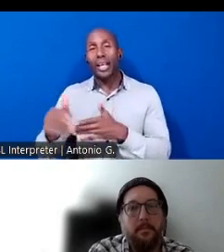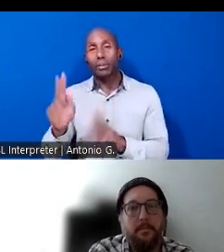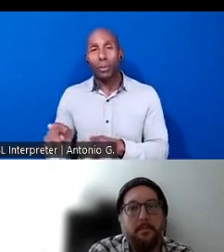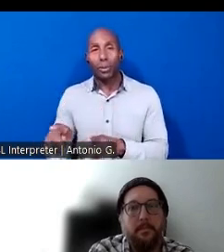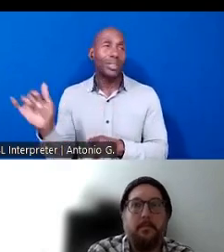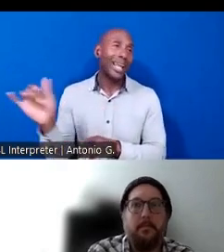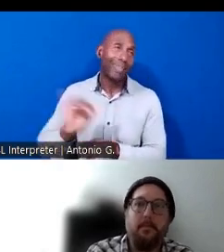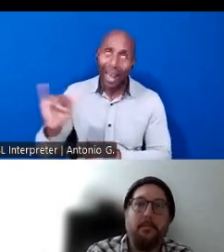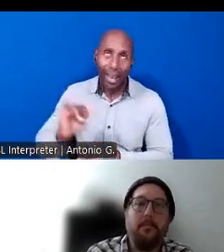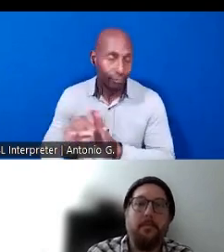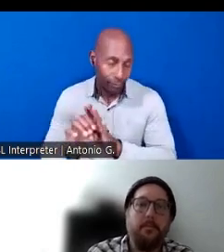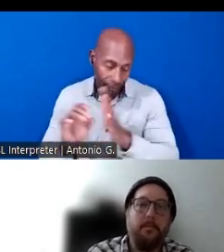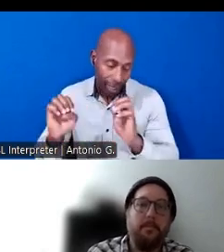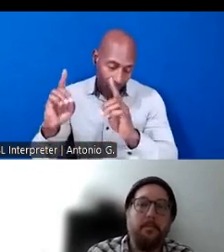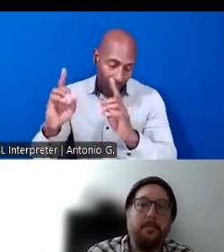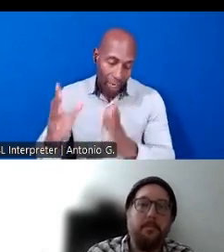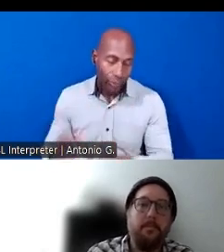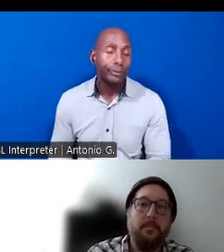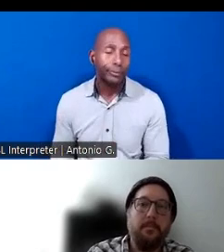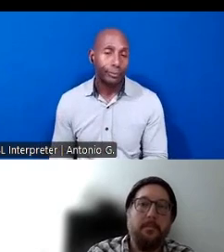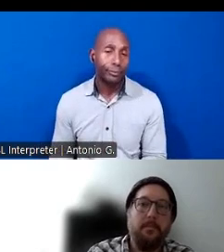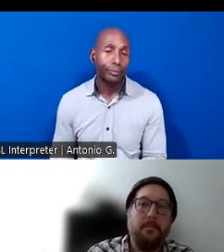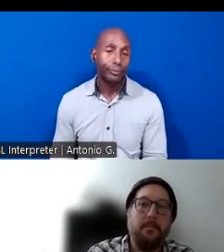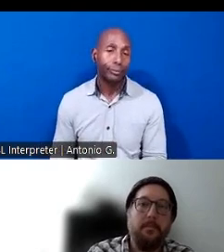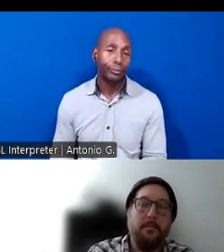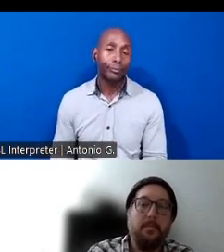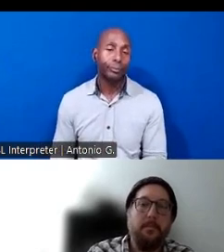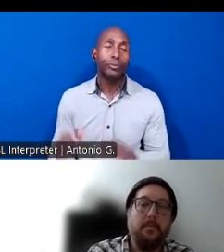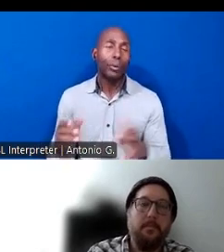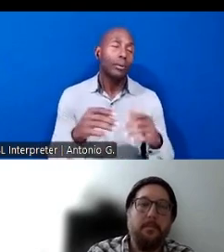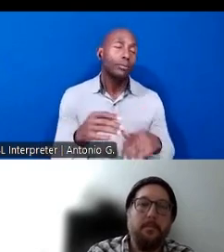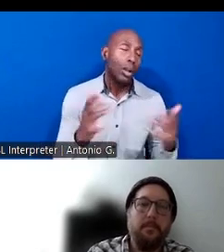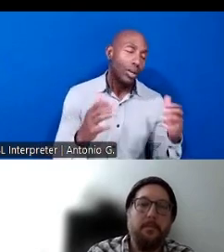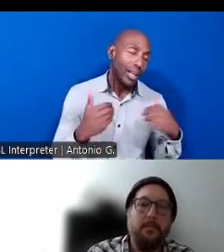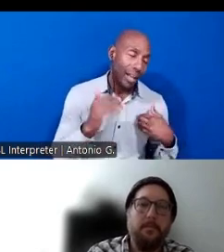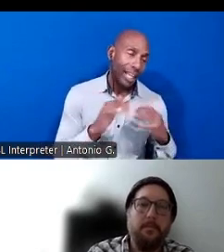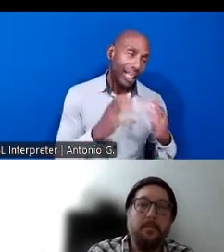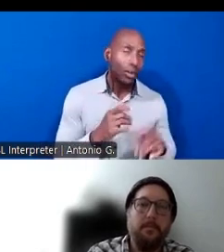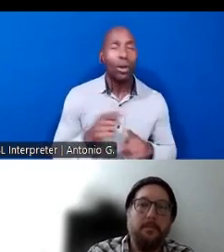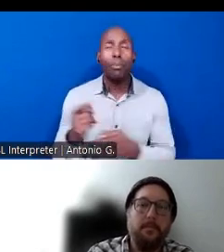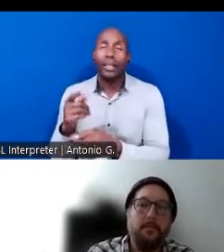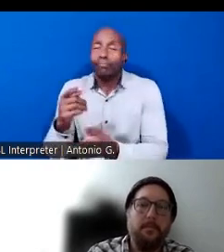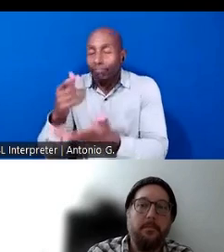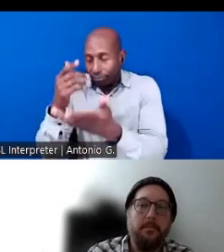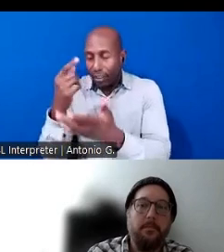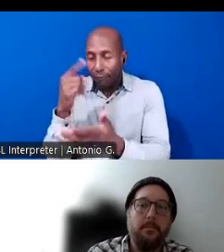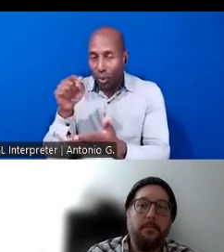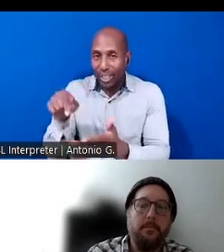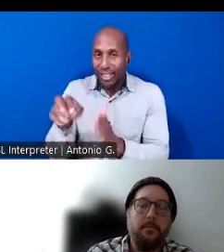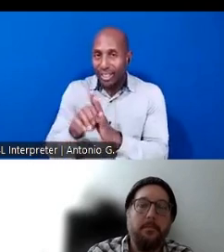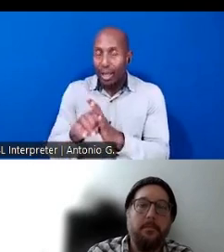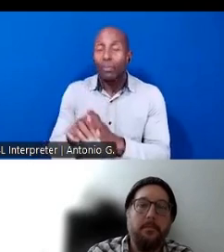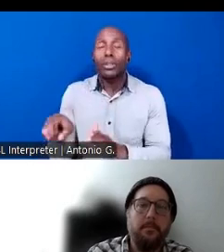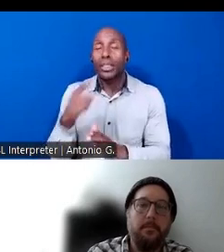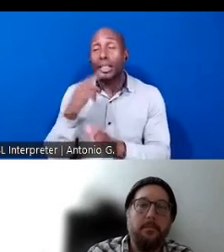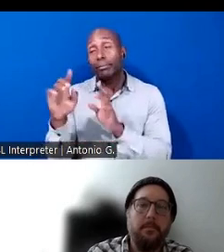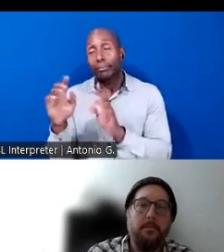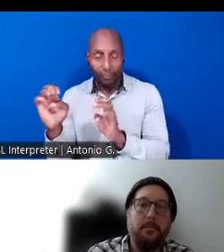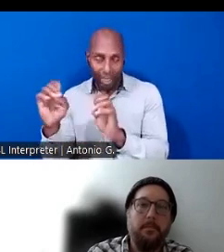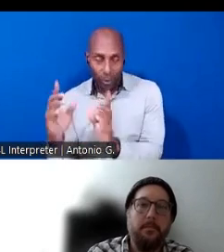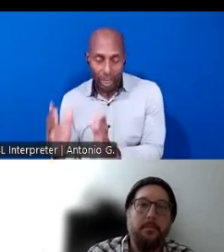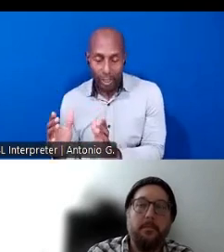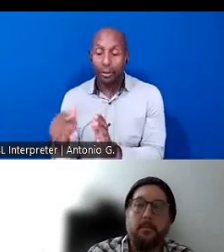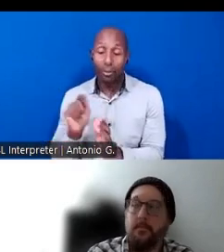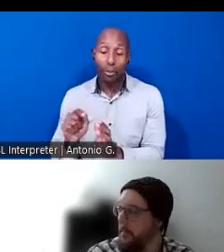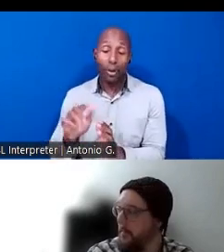educator. That is a category in the form, but let's just say for the other purposes, you would then say educator, 0.5 FTEs. So your total for